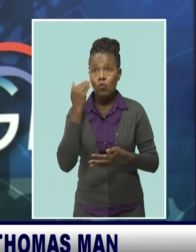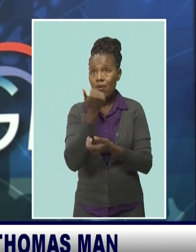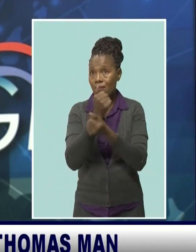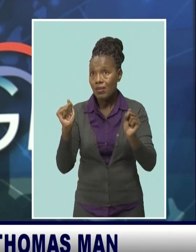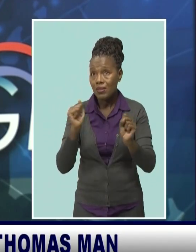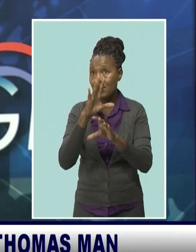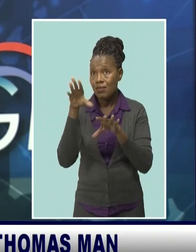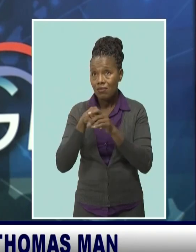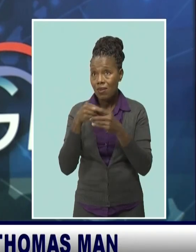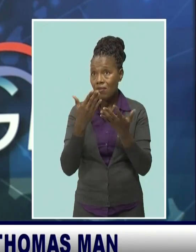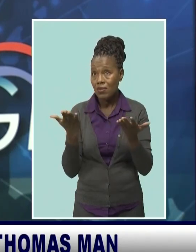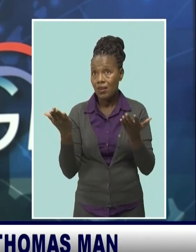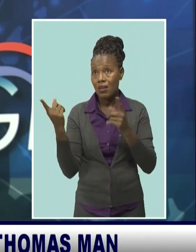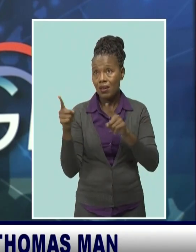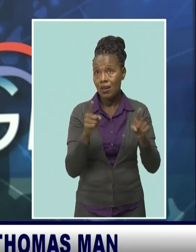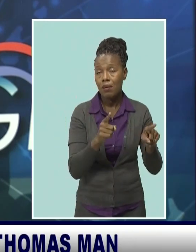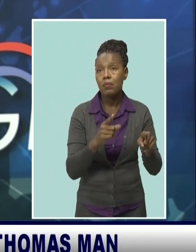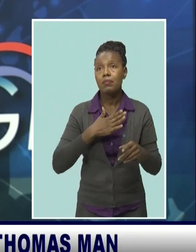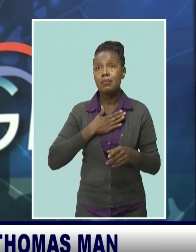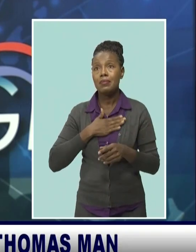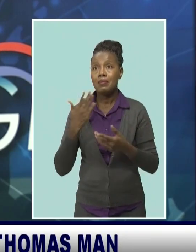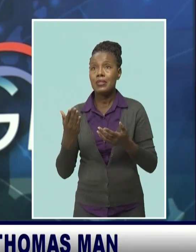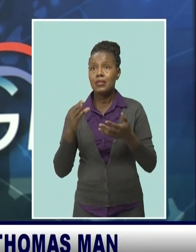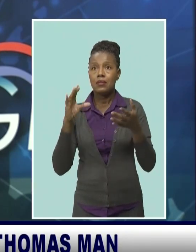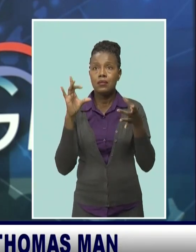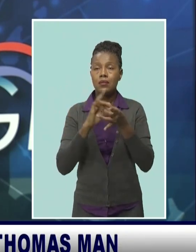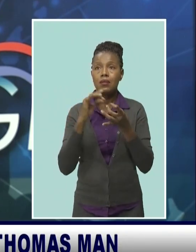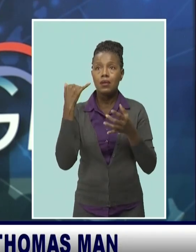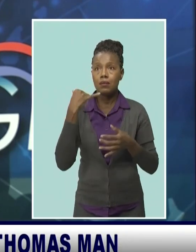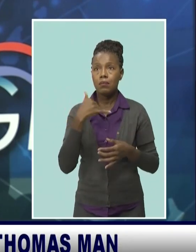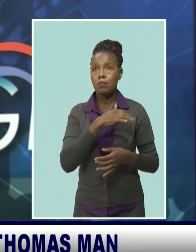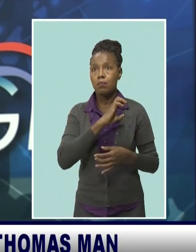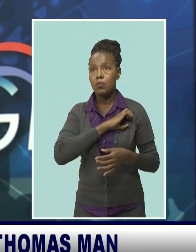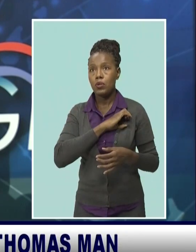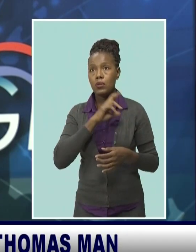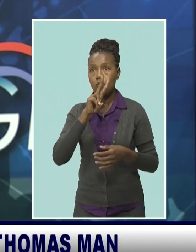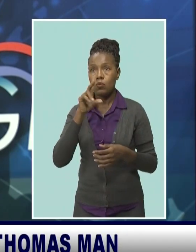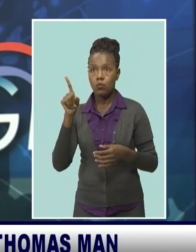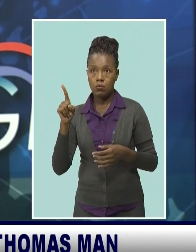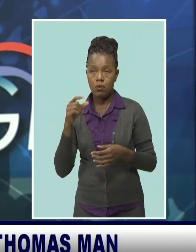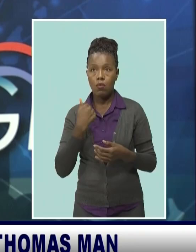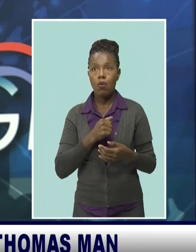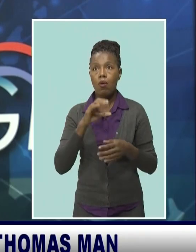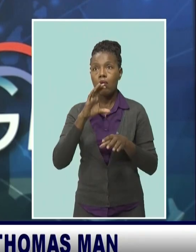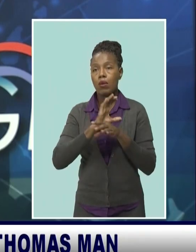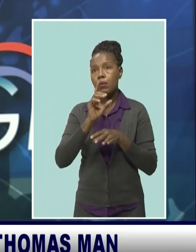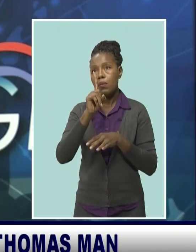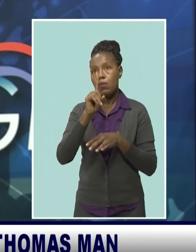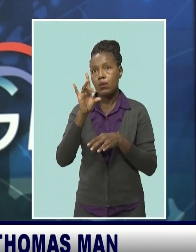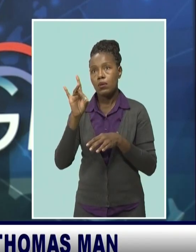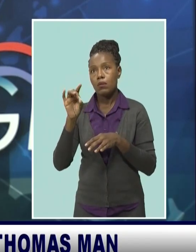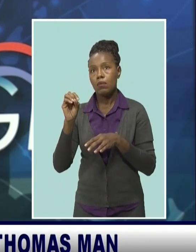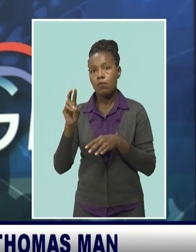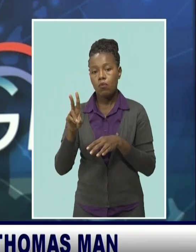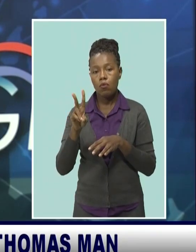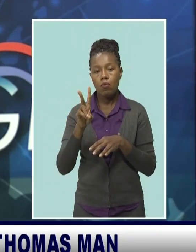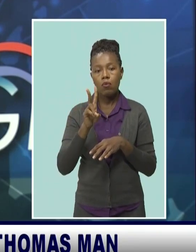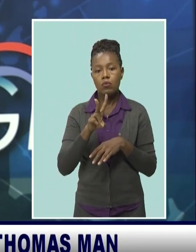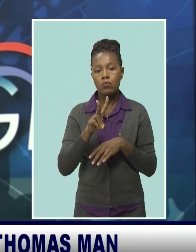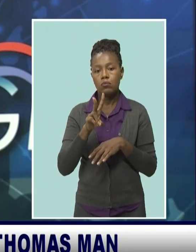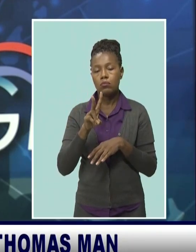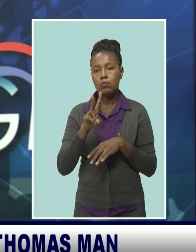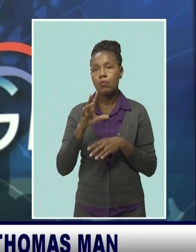this investigation to contact Police Emergency at 211, Crime Stoppers at 1-800-8477, or the nearest